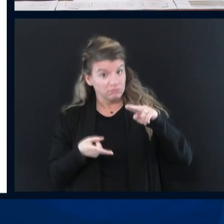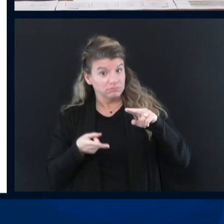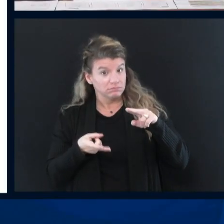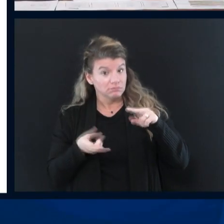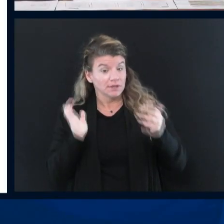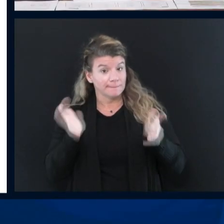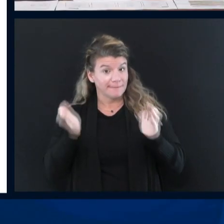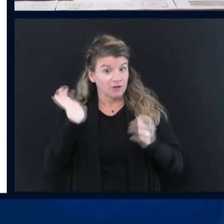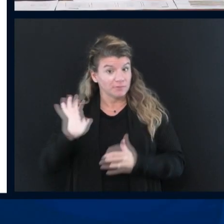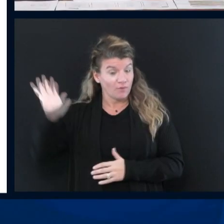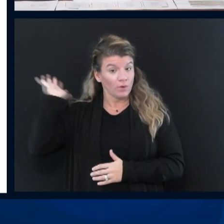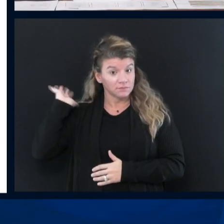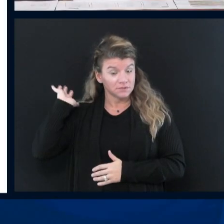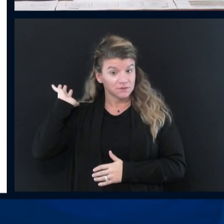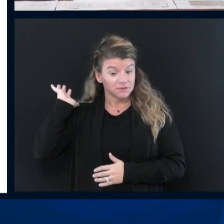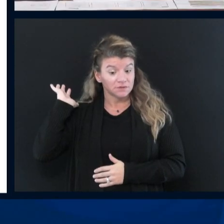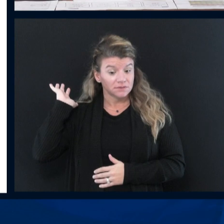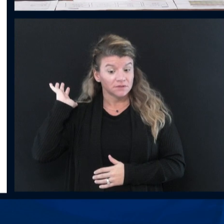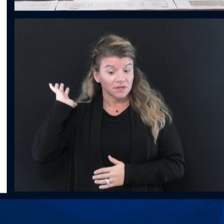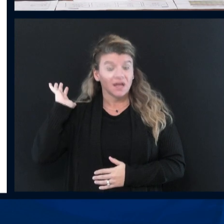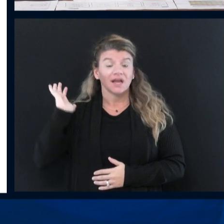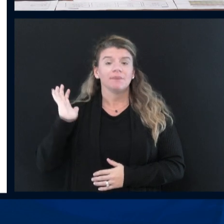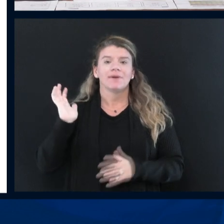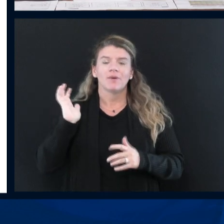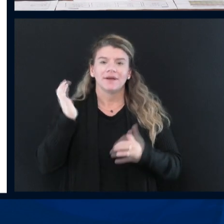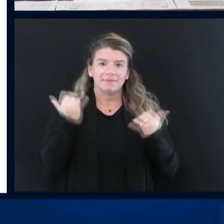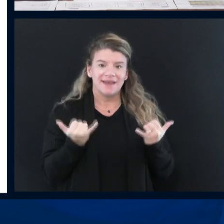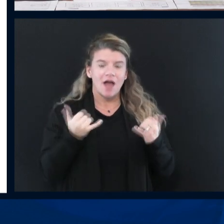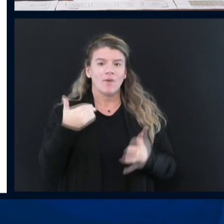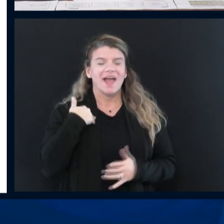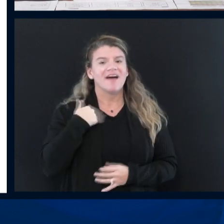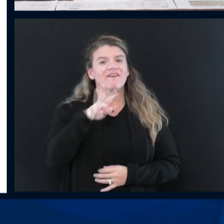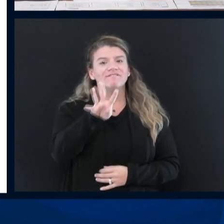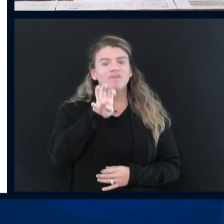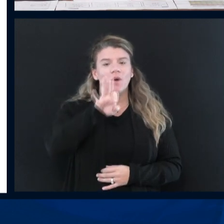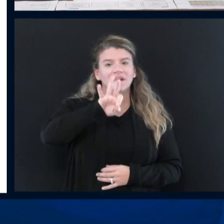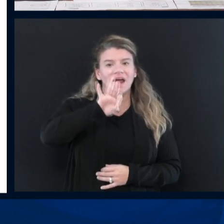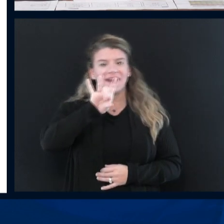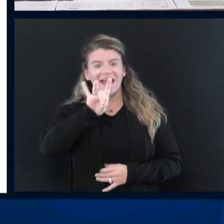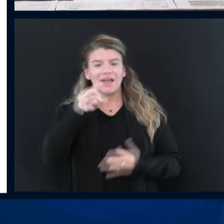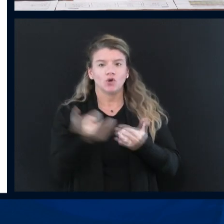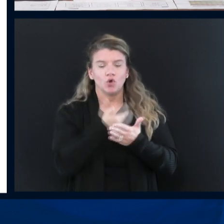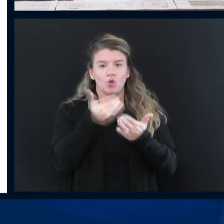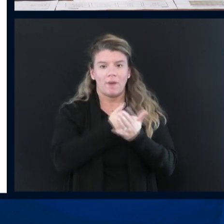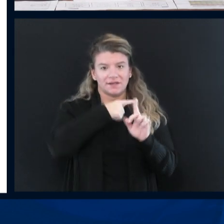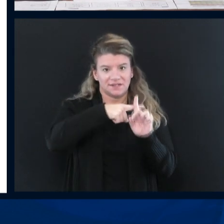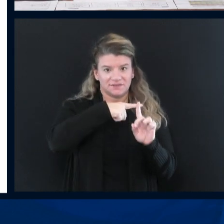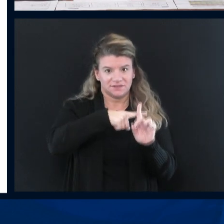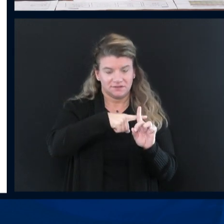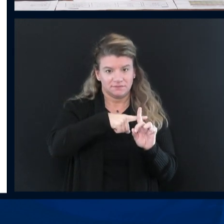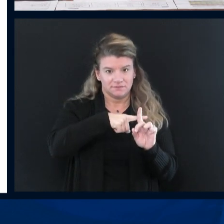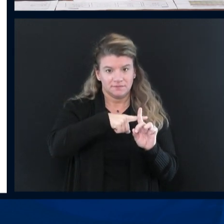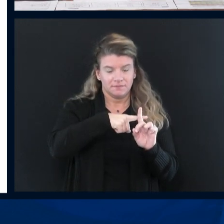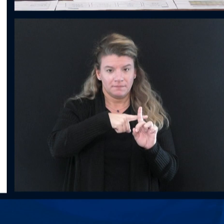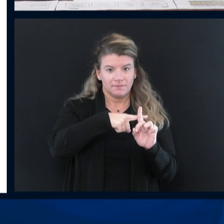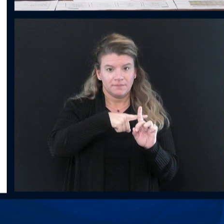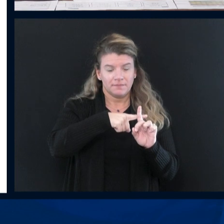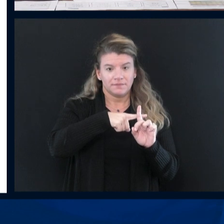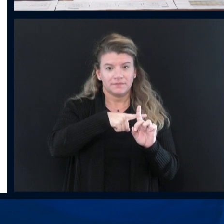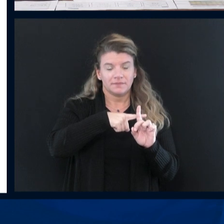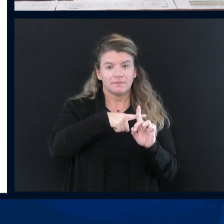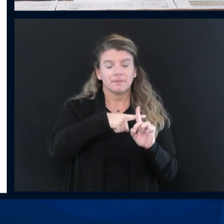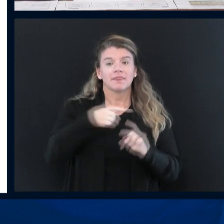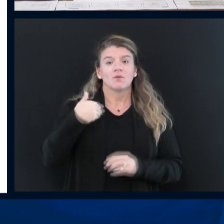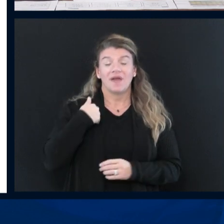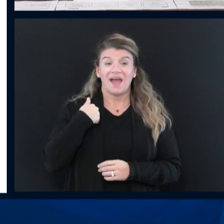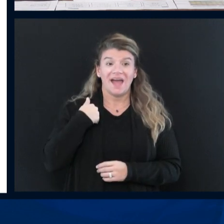other day. But we did have 498 new positives cases. Like I said, we